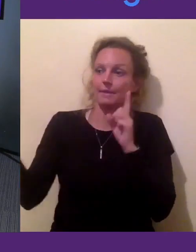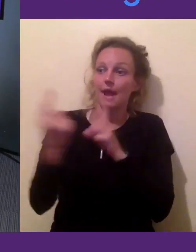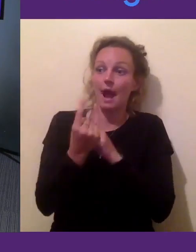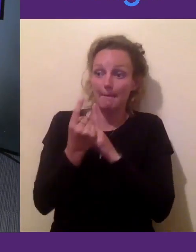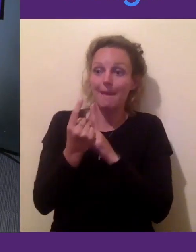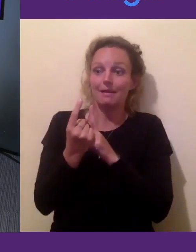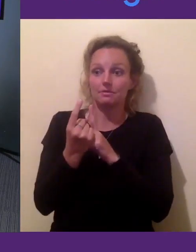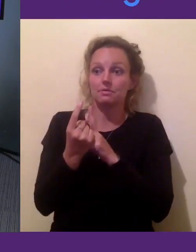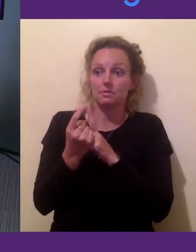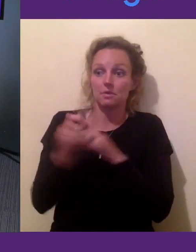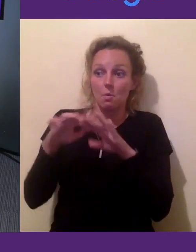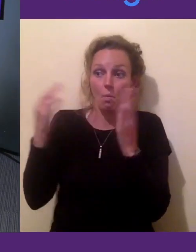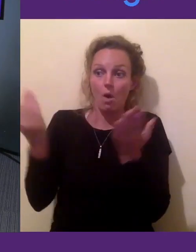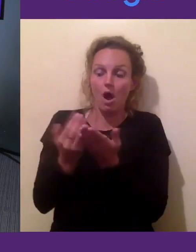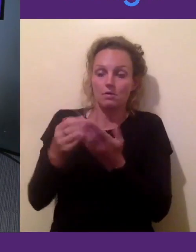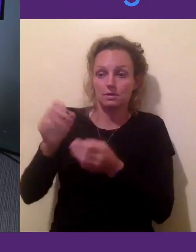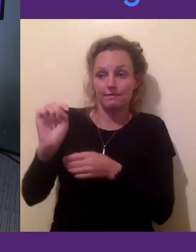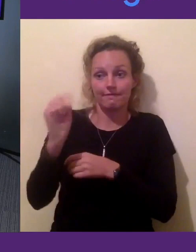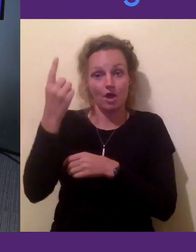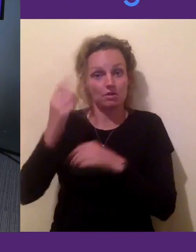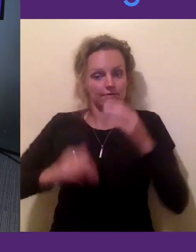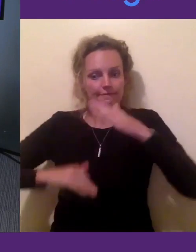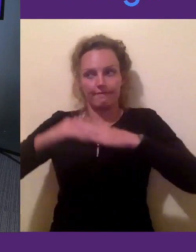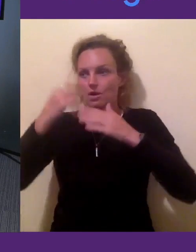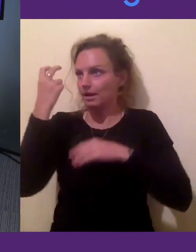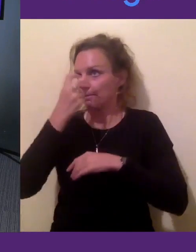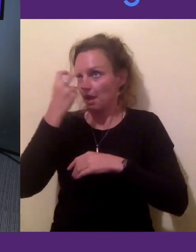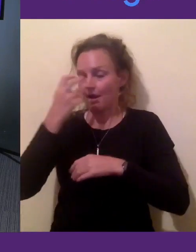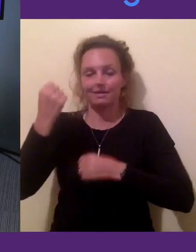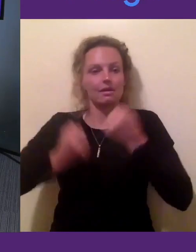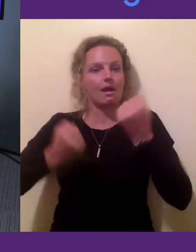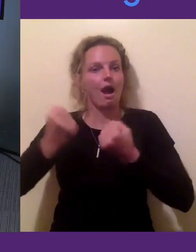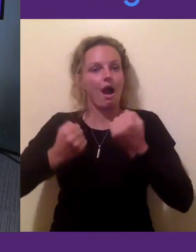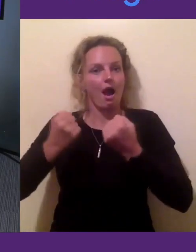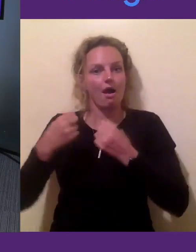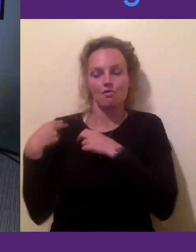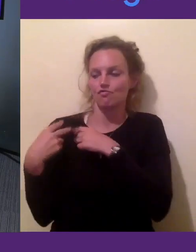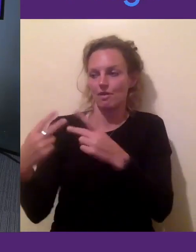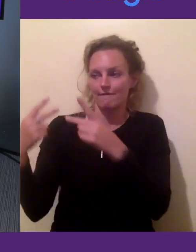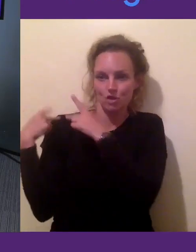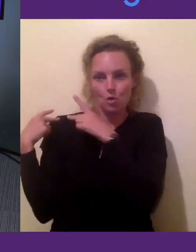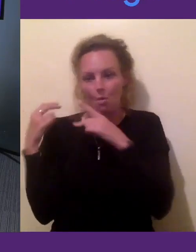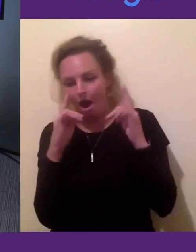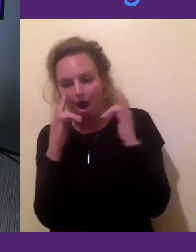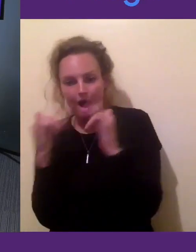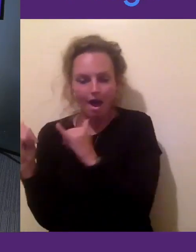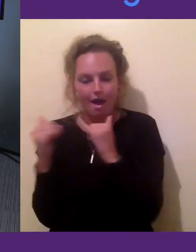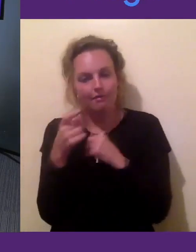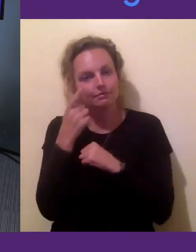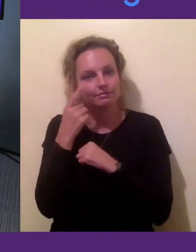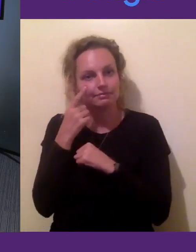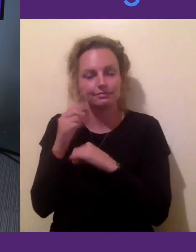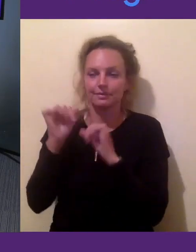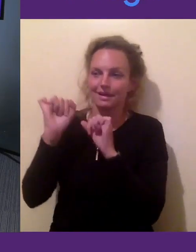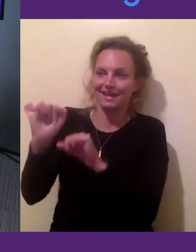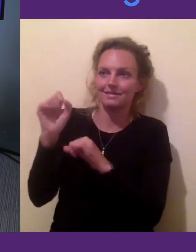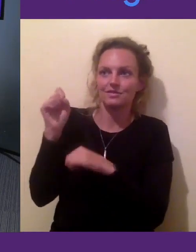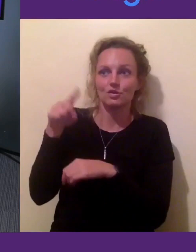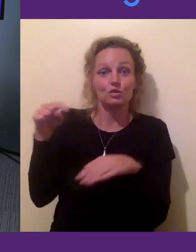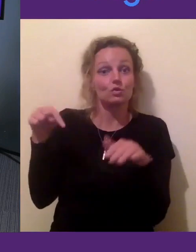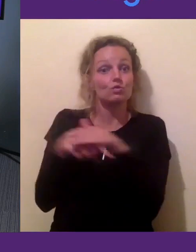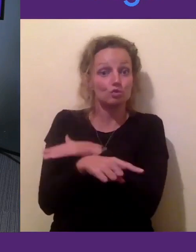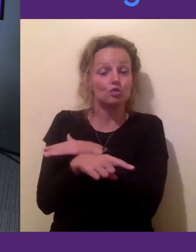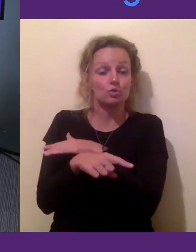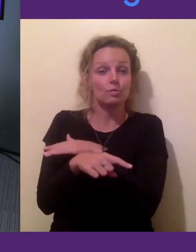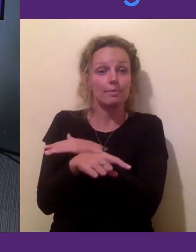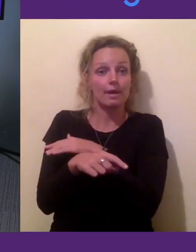called Julius Mbura, and his YouTube channel is Julio Supercharge. I'm not paid to say